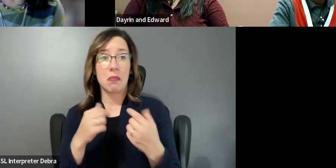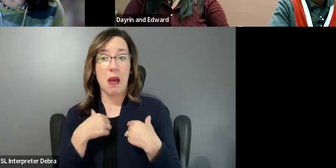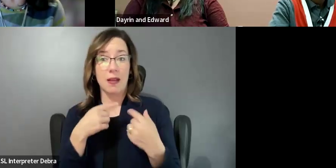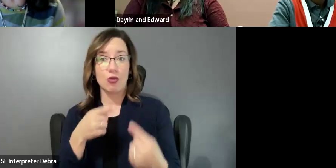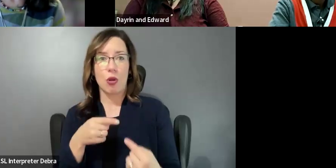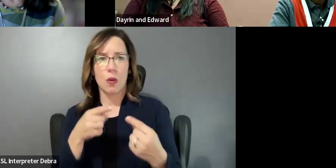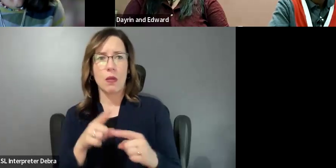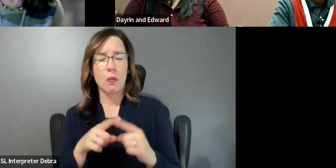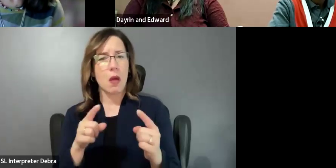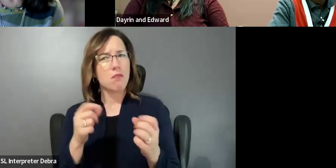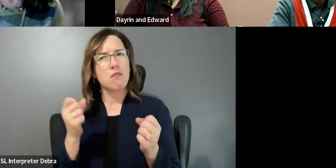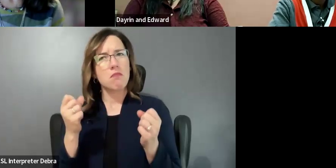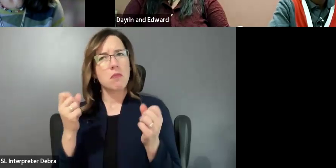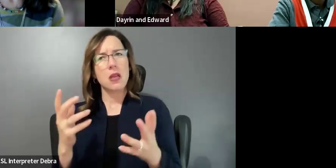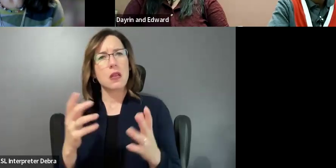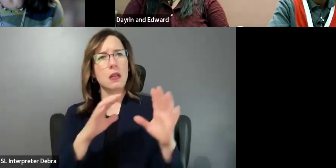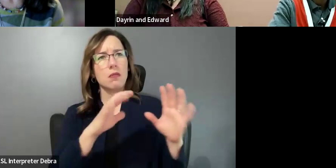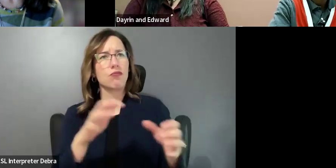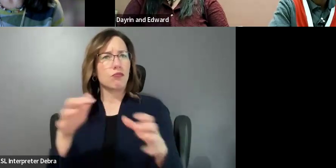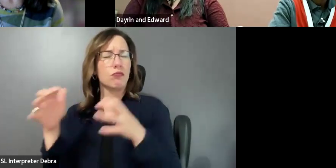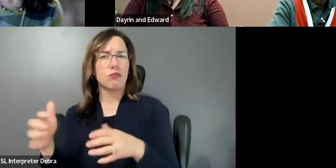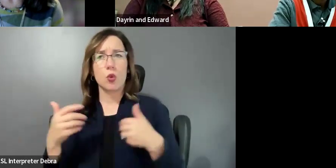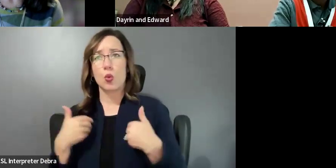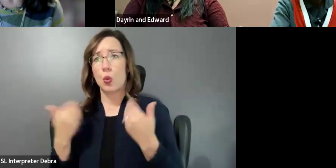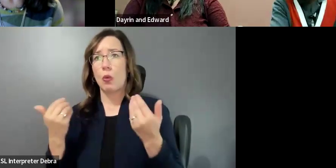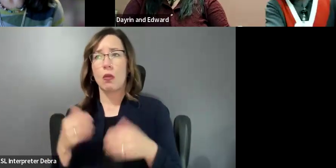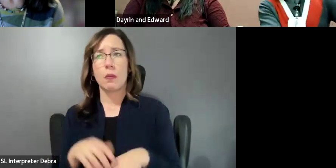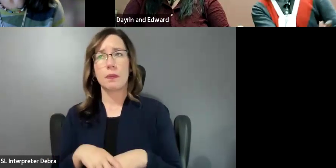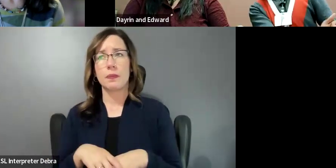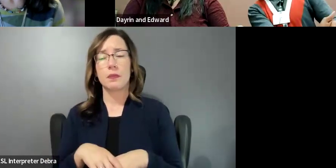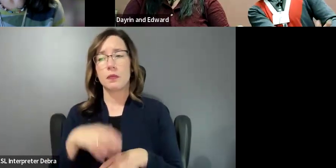that many populations, whether it is youth,